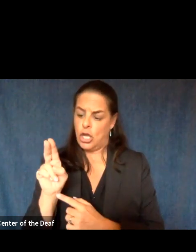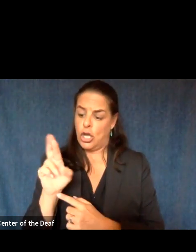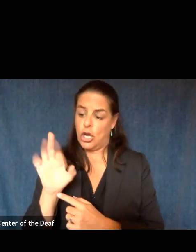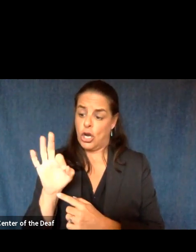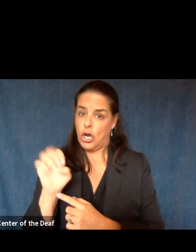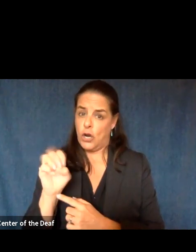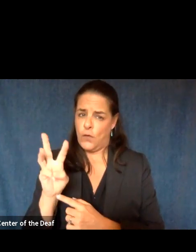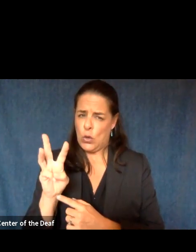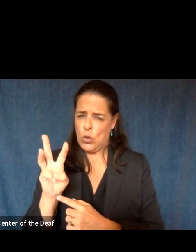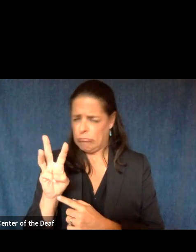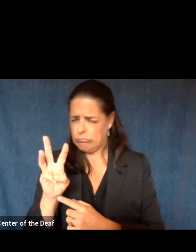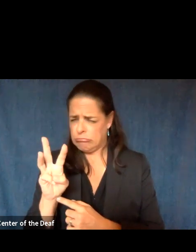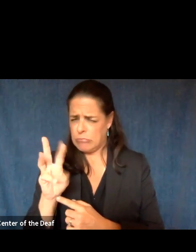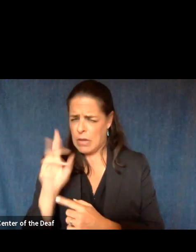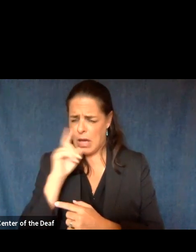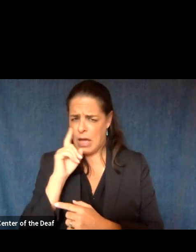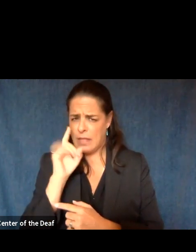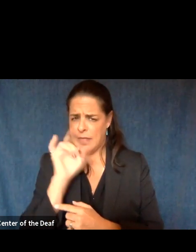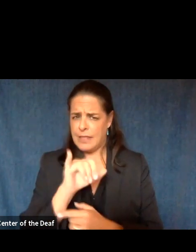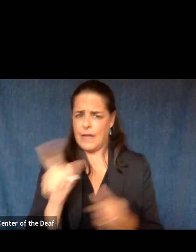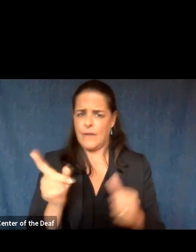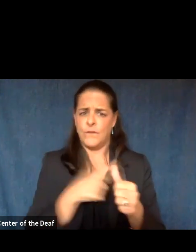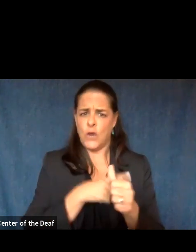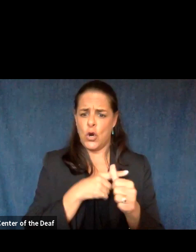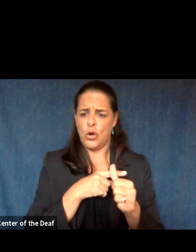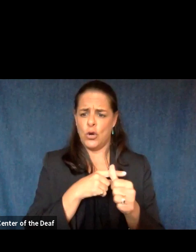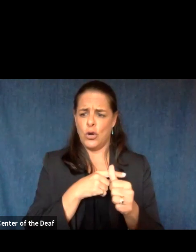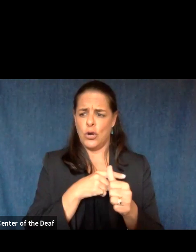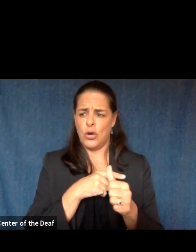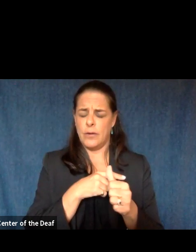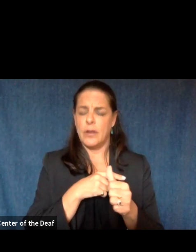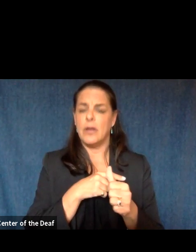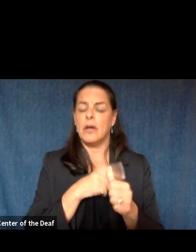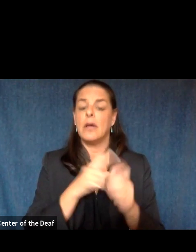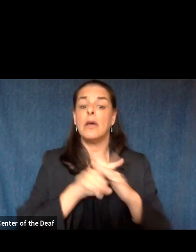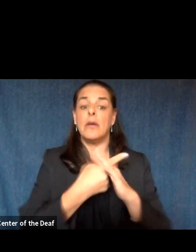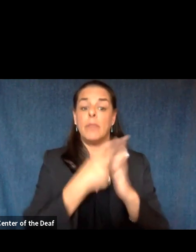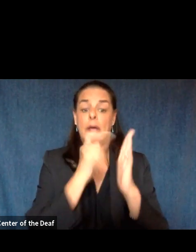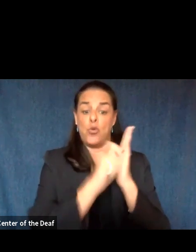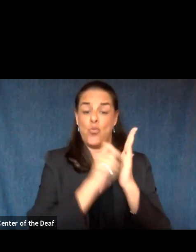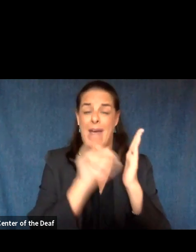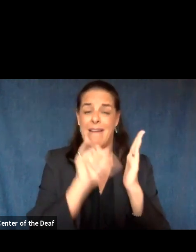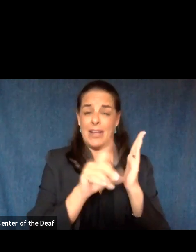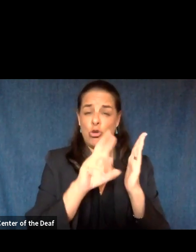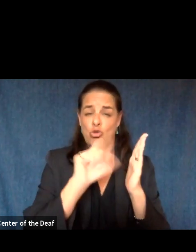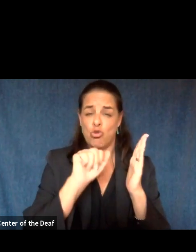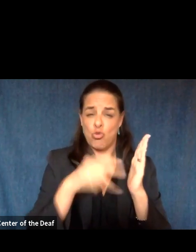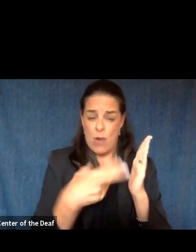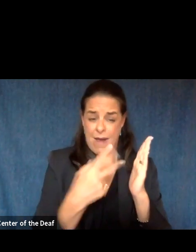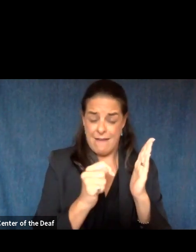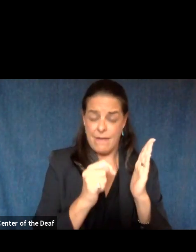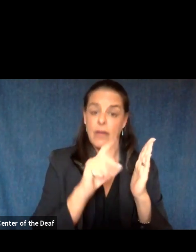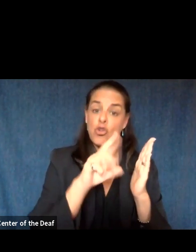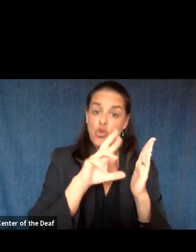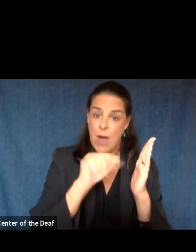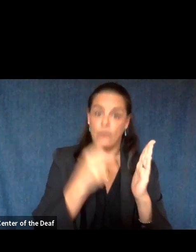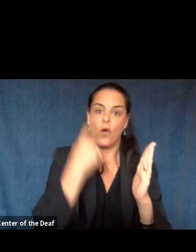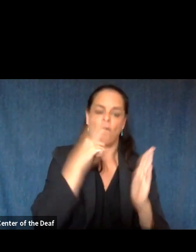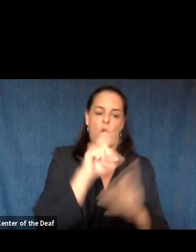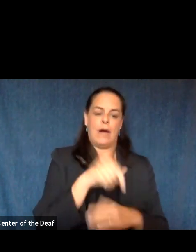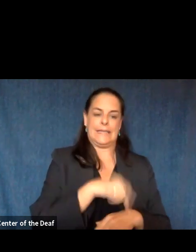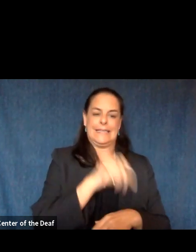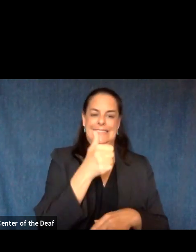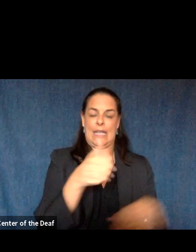so, but the initial wording of the draft document was for 10 p.m. closure, and it was moved to an 11 p.m.